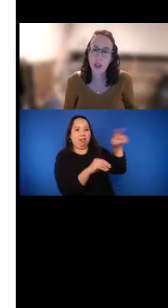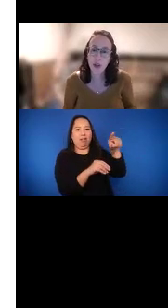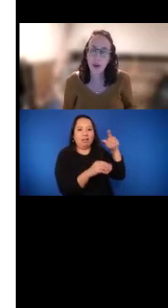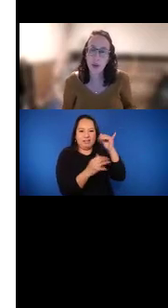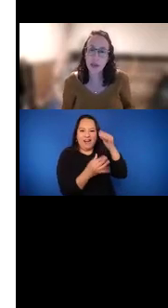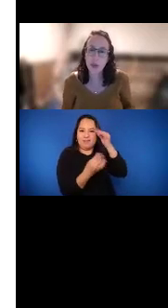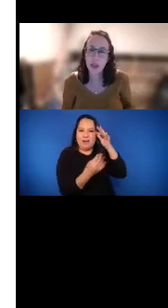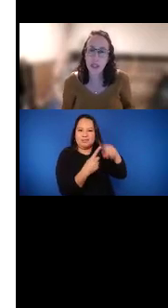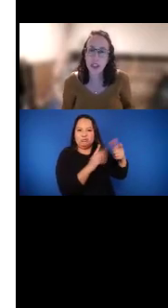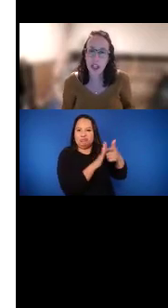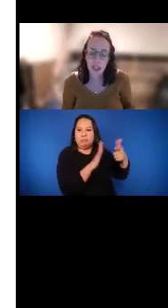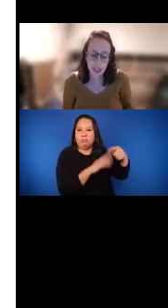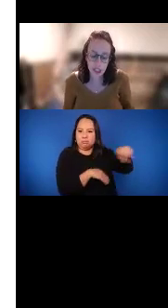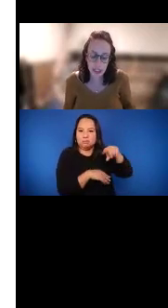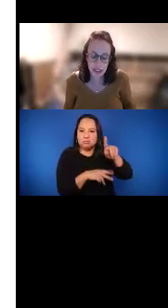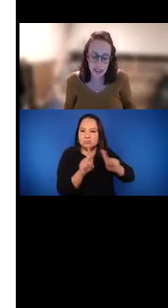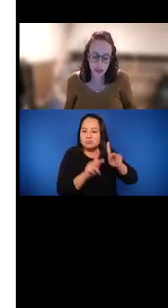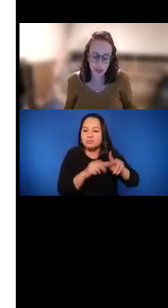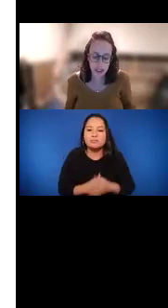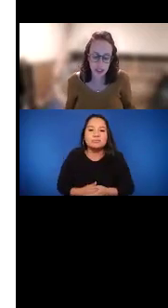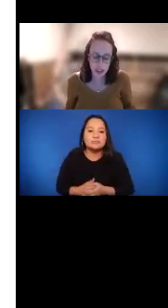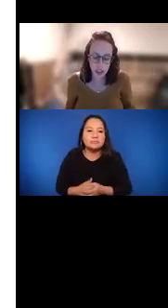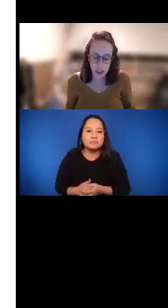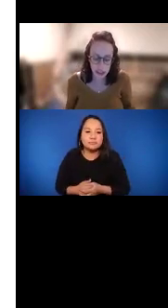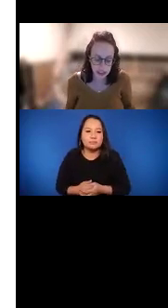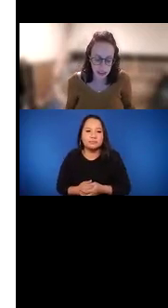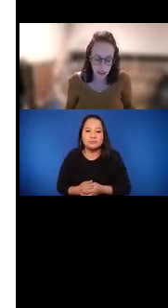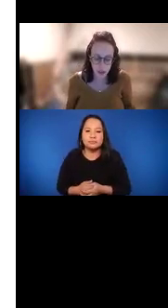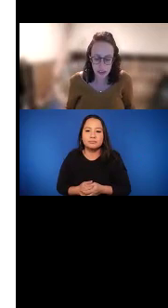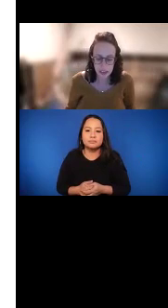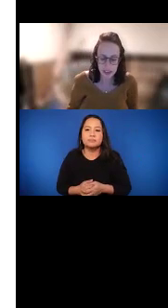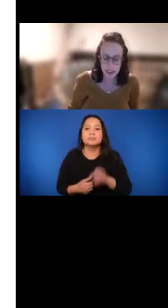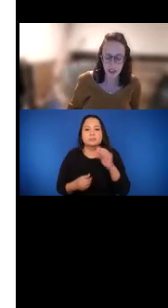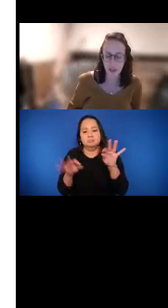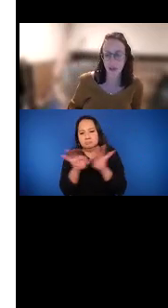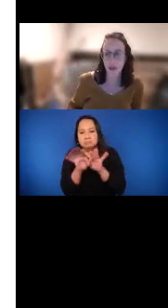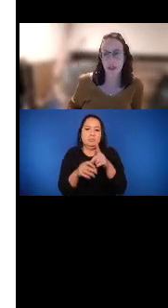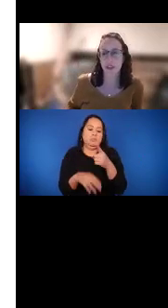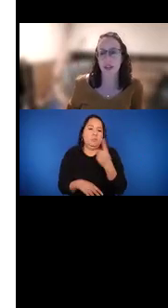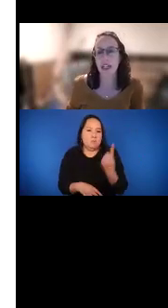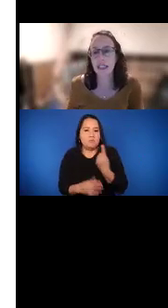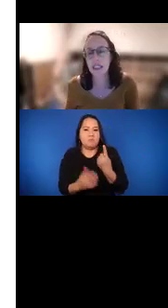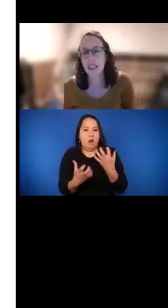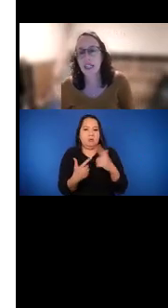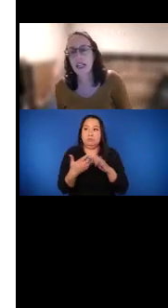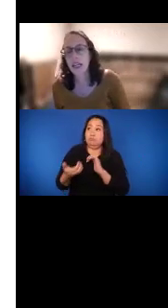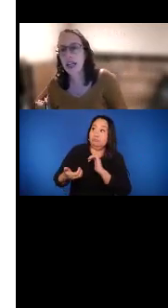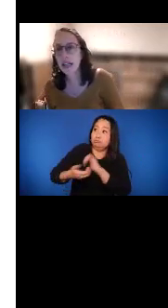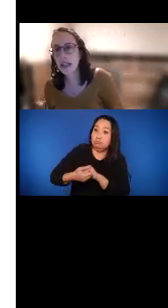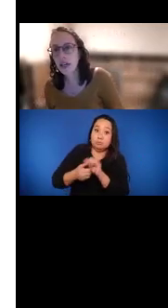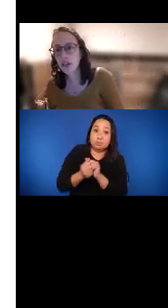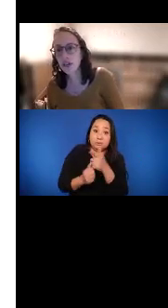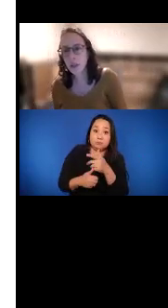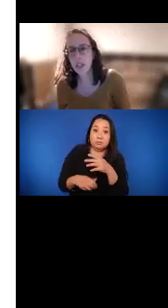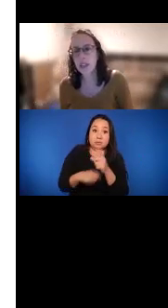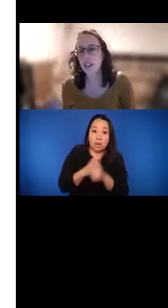So you want to always work with charities and donate to charities and services that you know and trust.